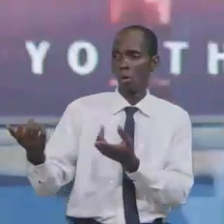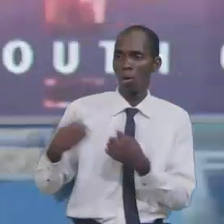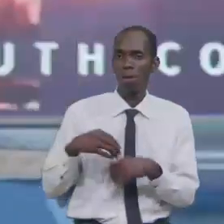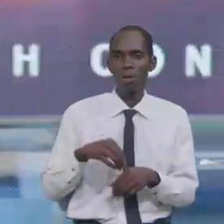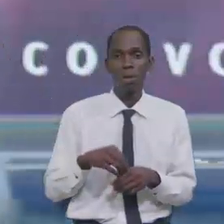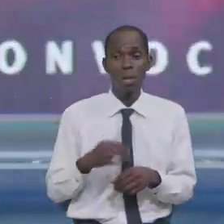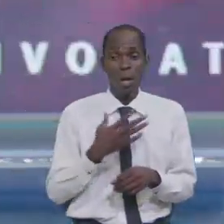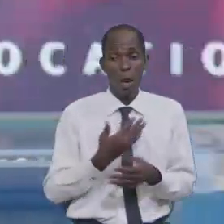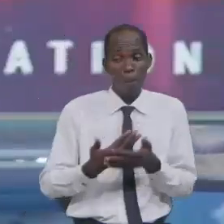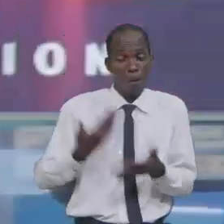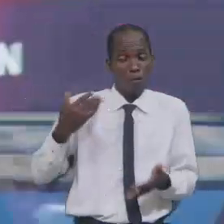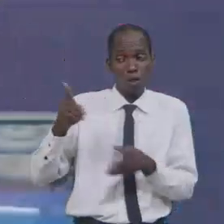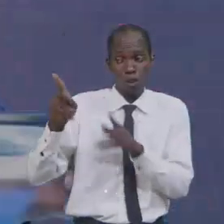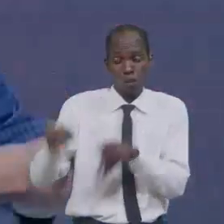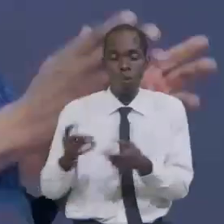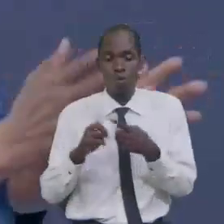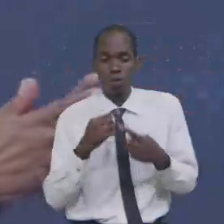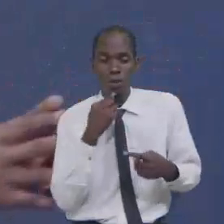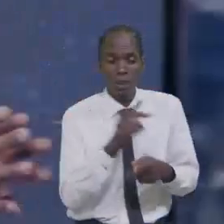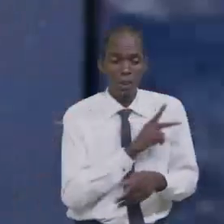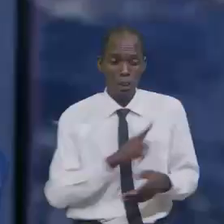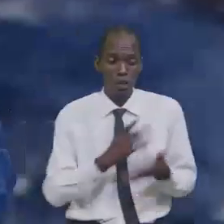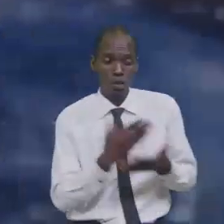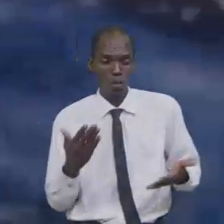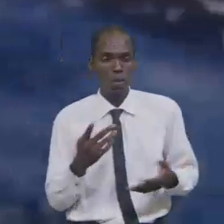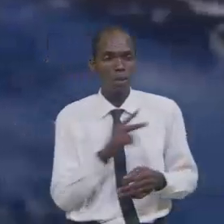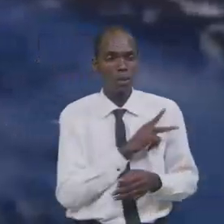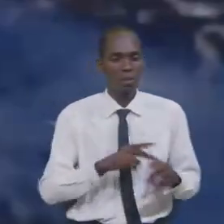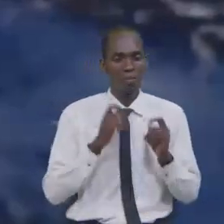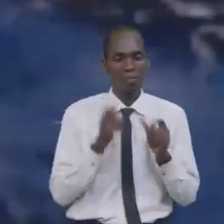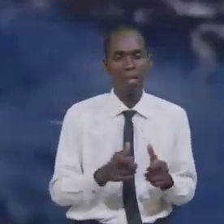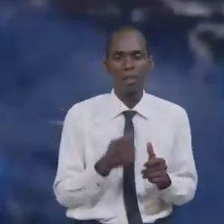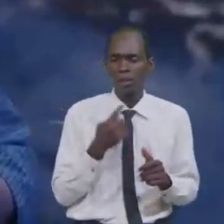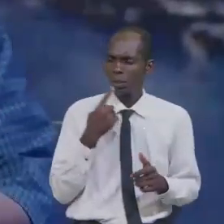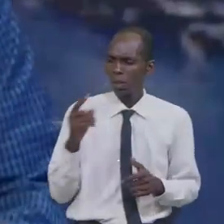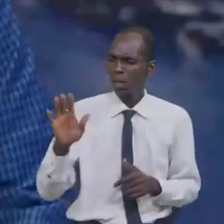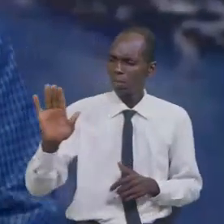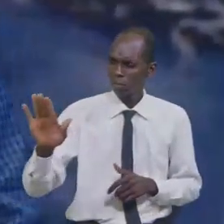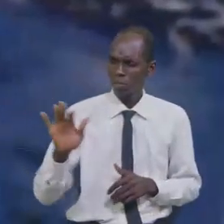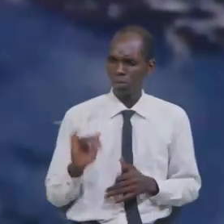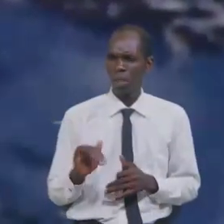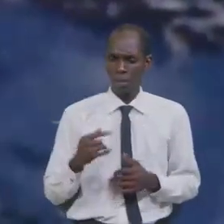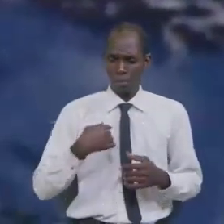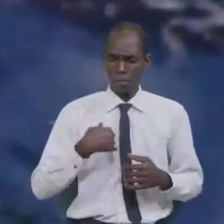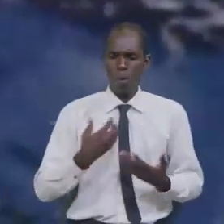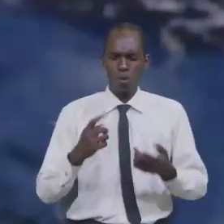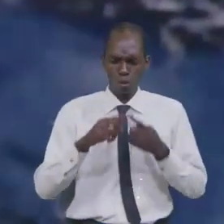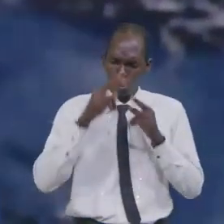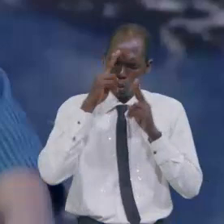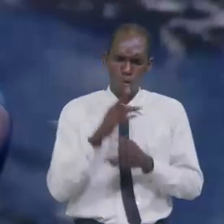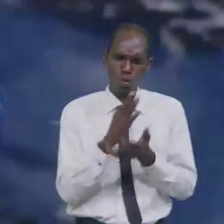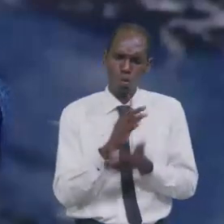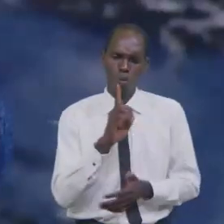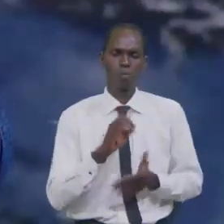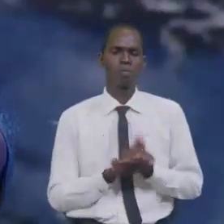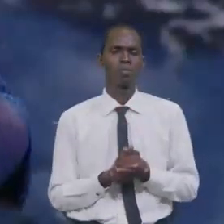he said what he wanted to say, the king said, now, I want to honor somebody.